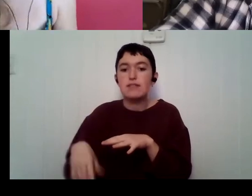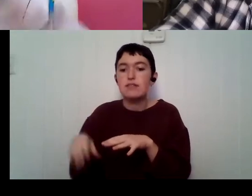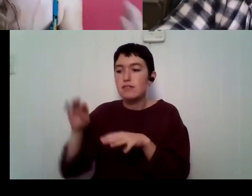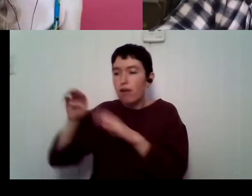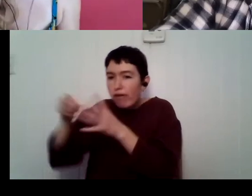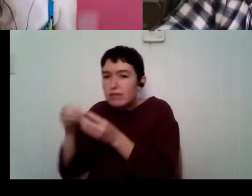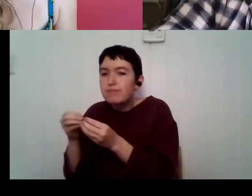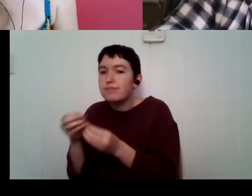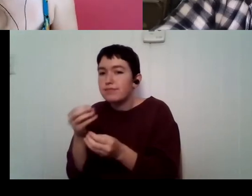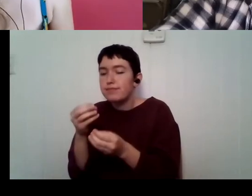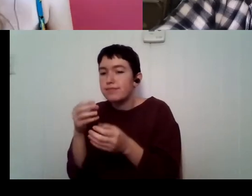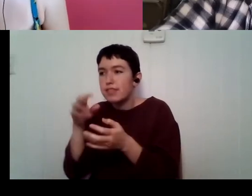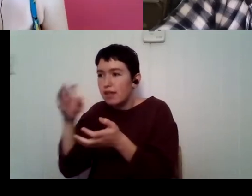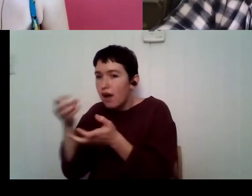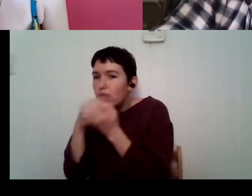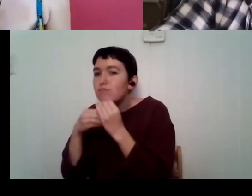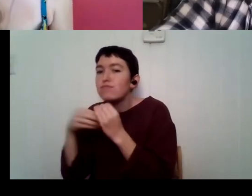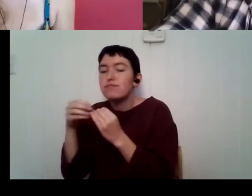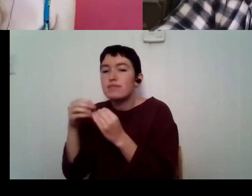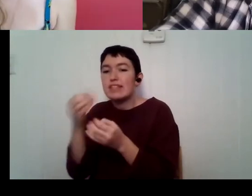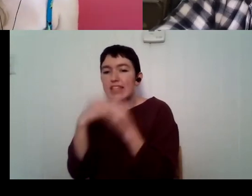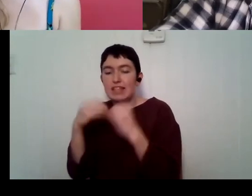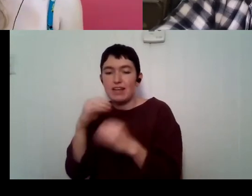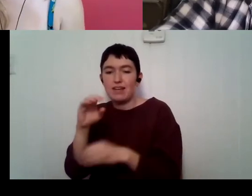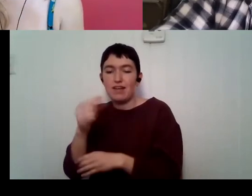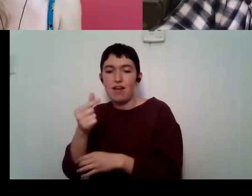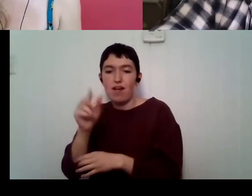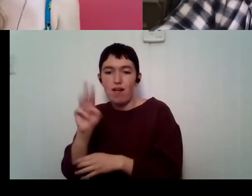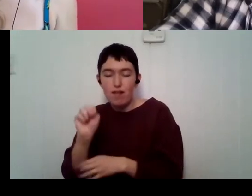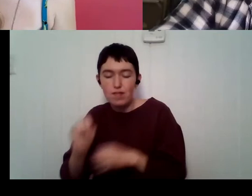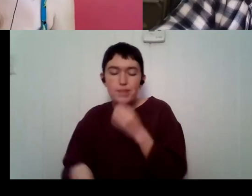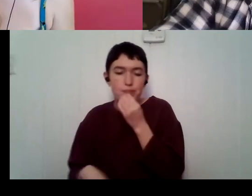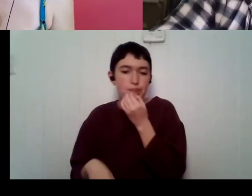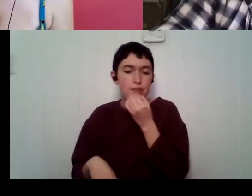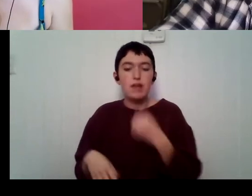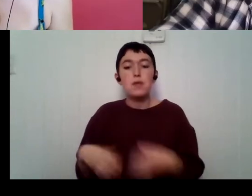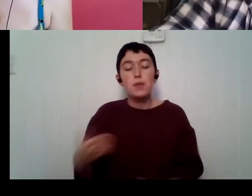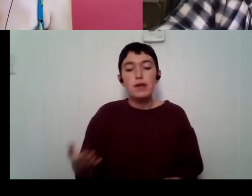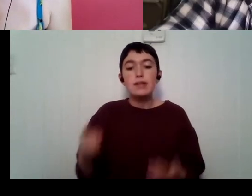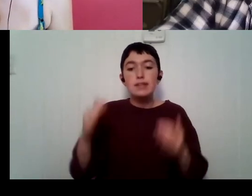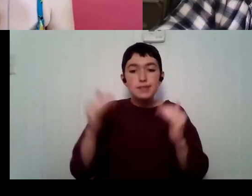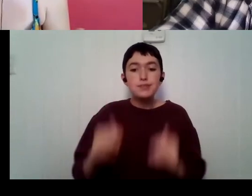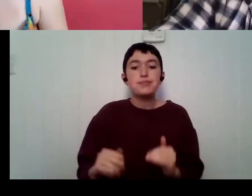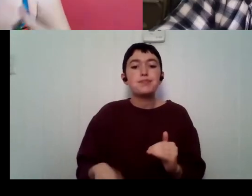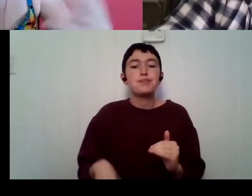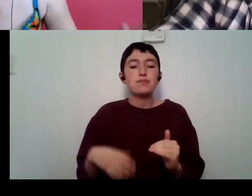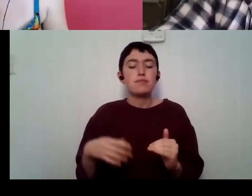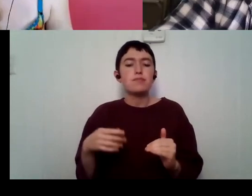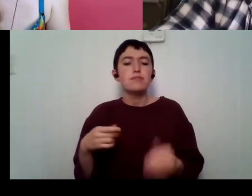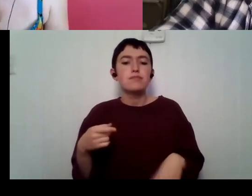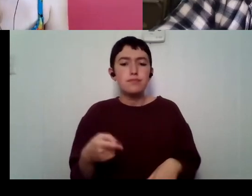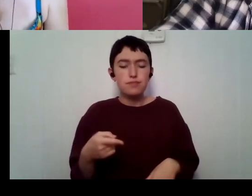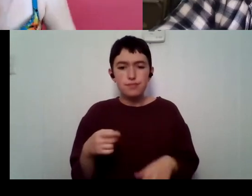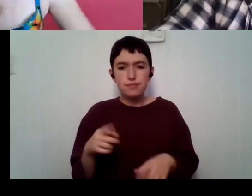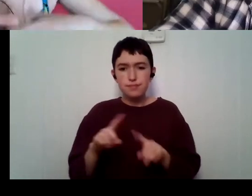So there's all these different types of diet. I'm trying to think. Oh, and then there's columbines, which are a type of, let's say old